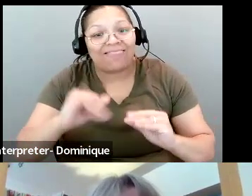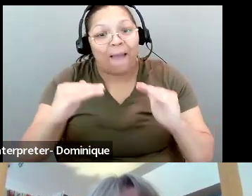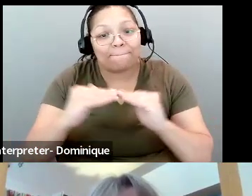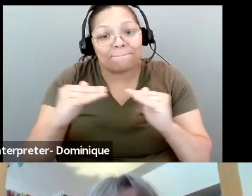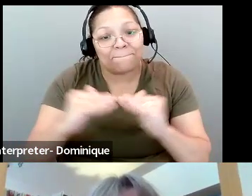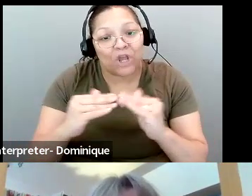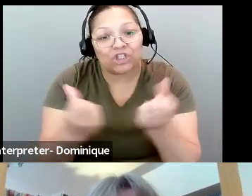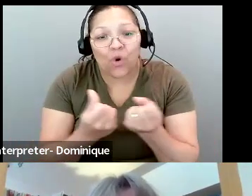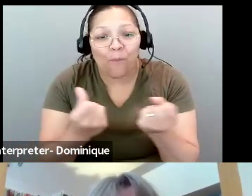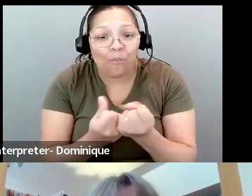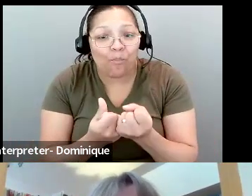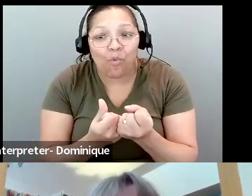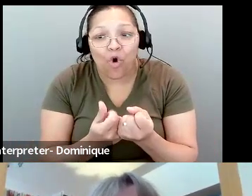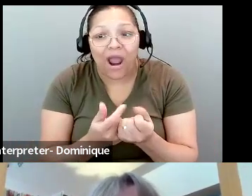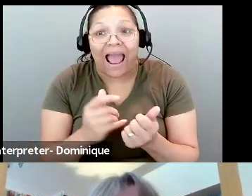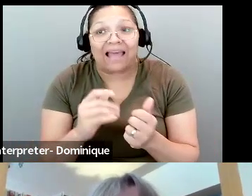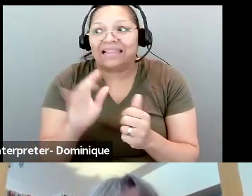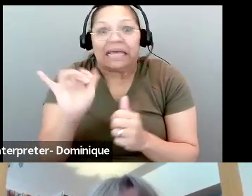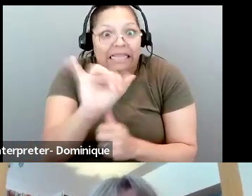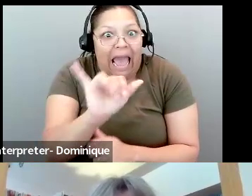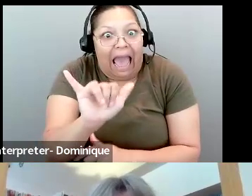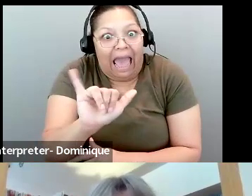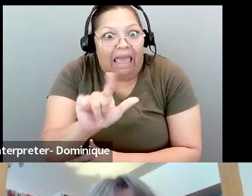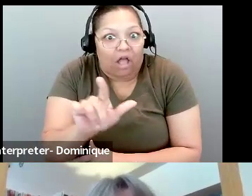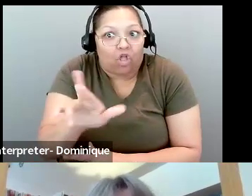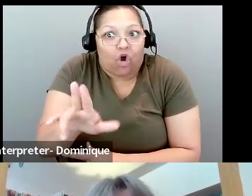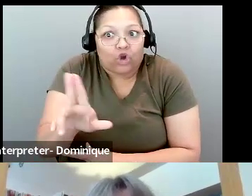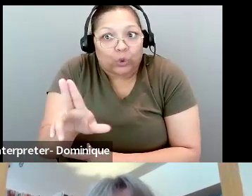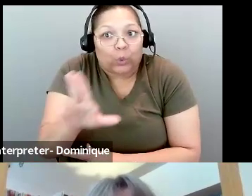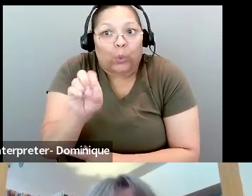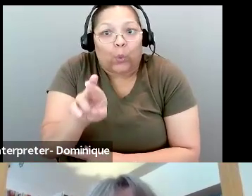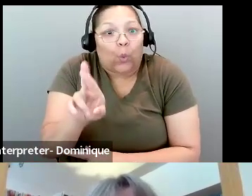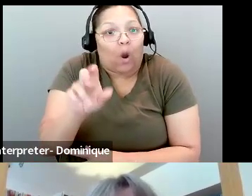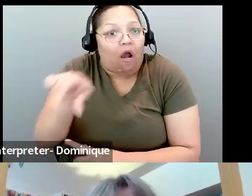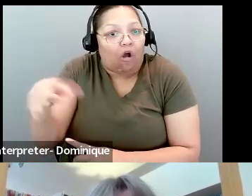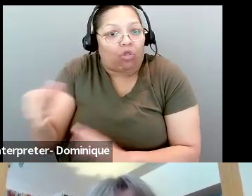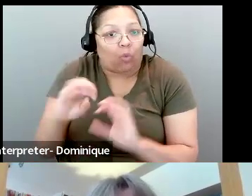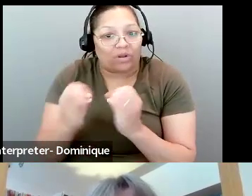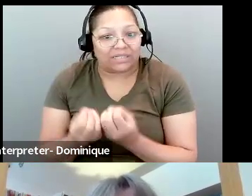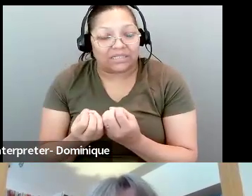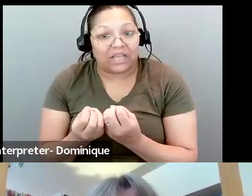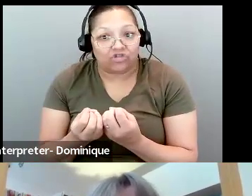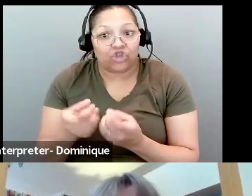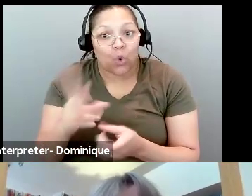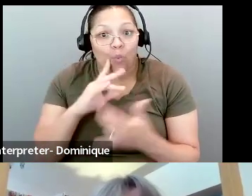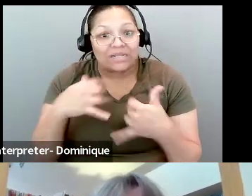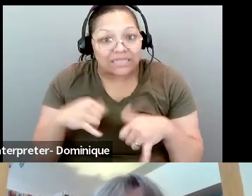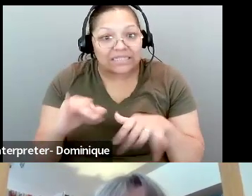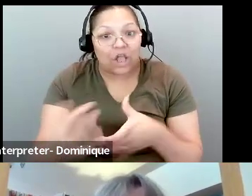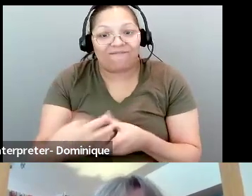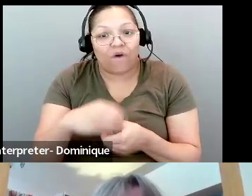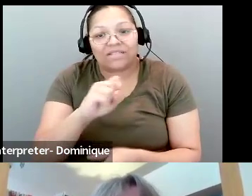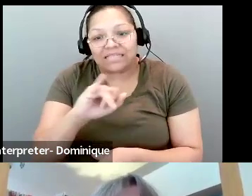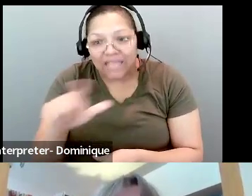it be, through the way that ILRU does it or other organizations do it, will still involve SILs and